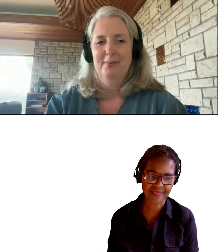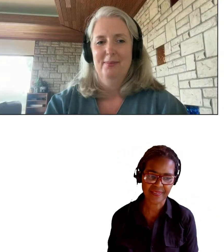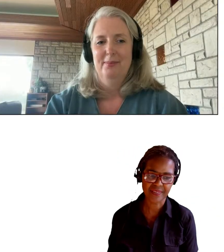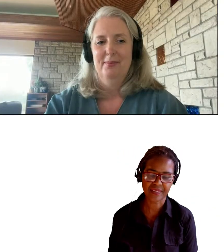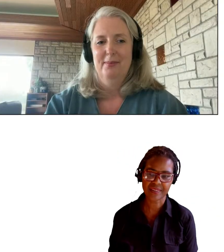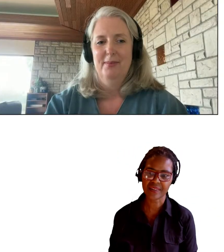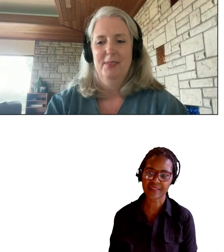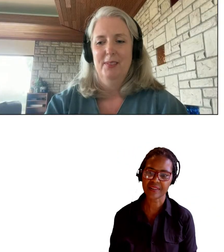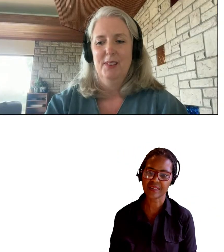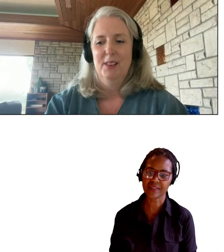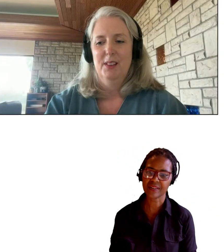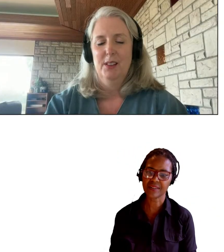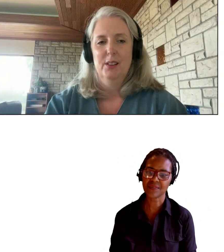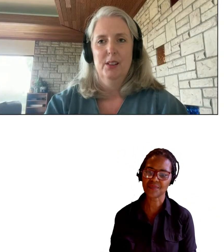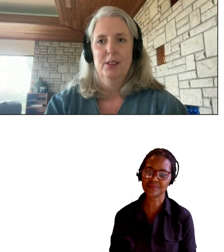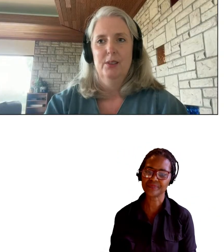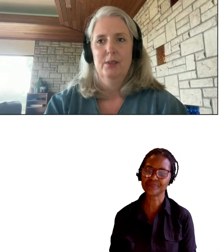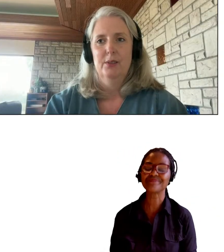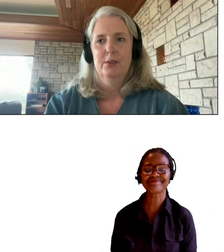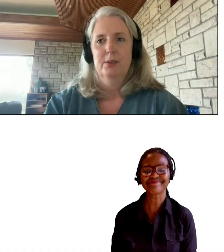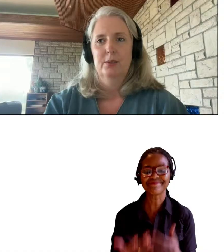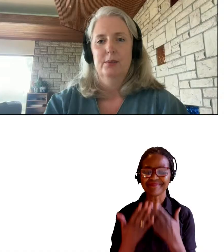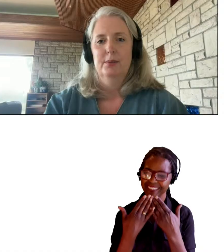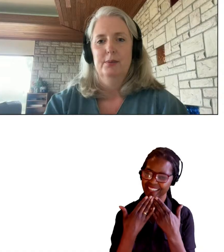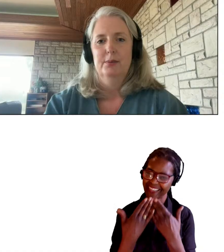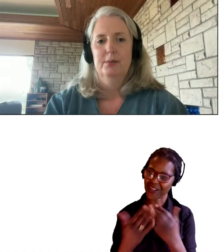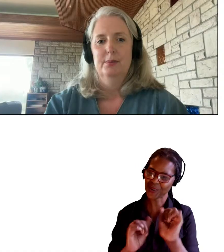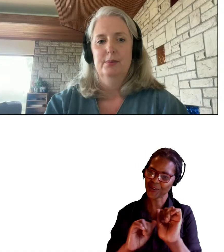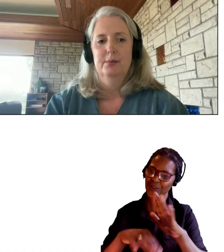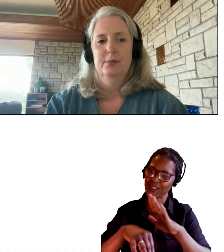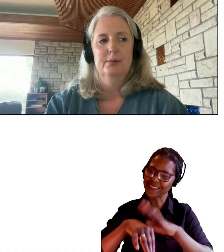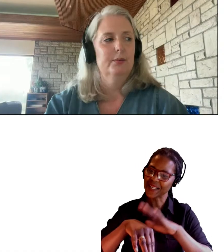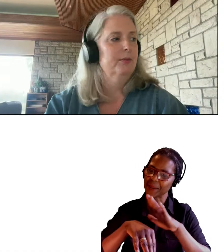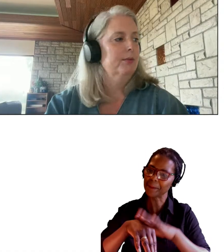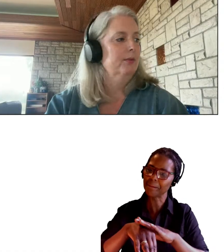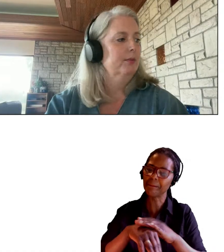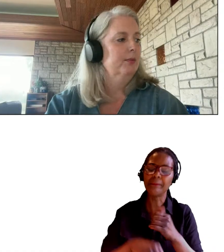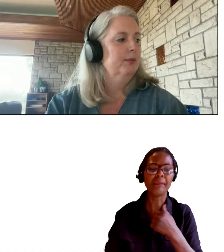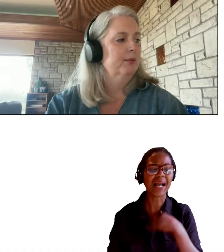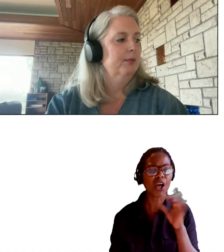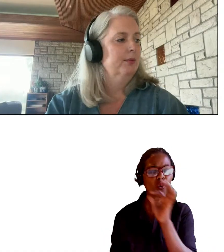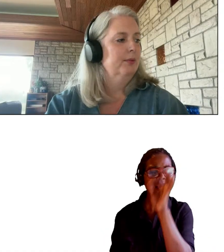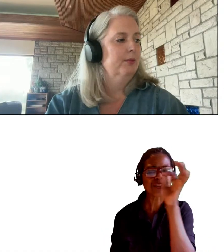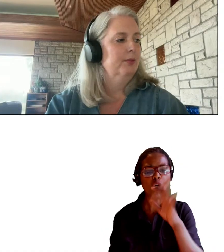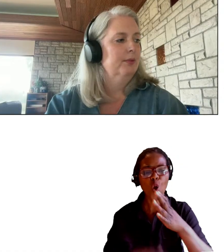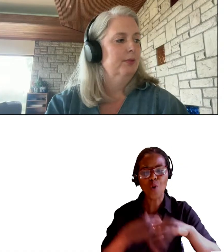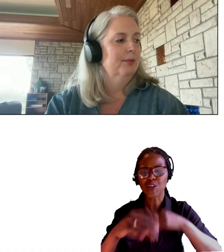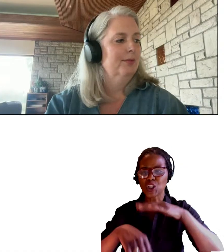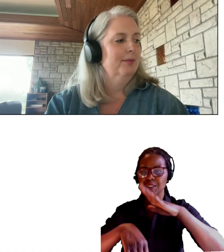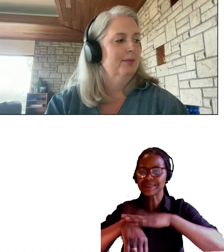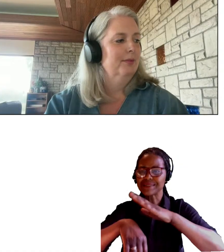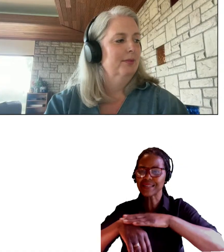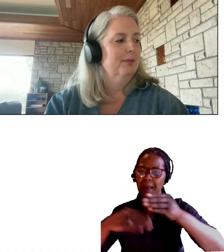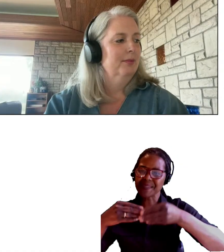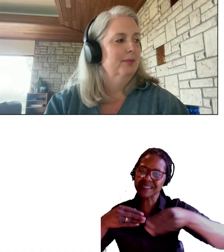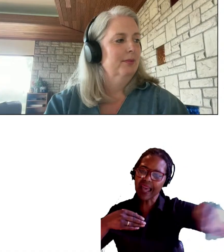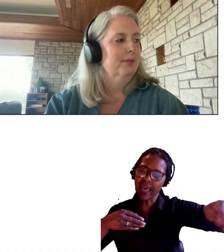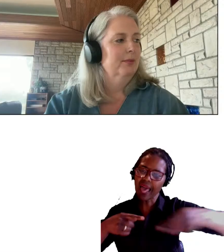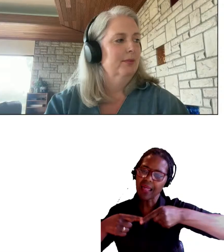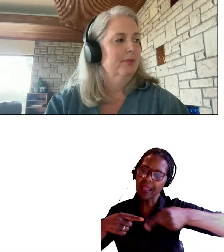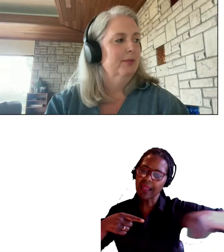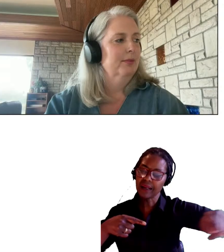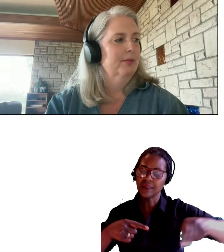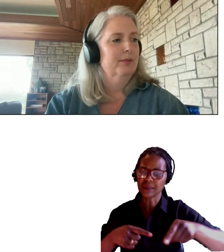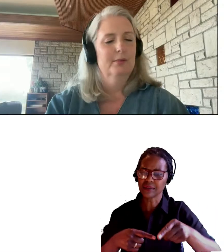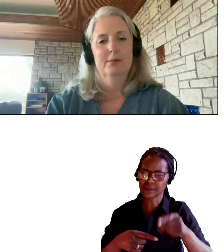Hello, thank you for your time today. I've got a question about the timescales, because that sounded very